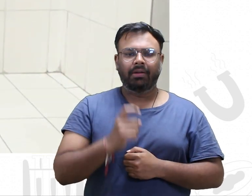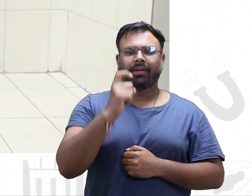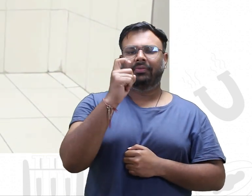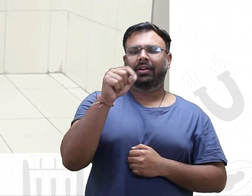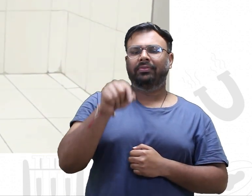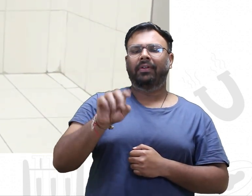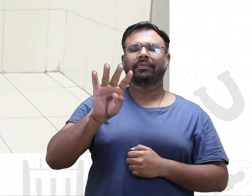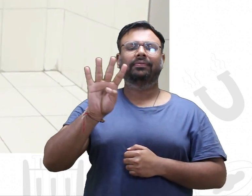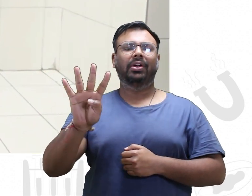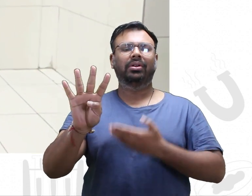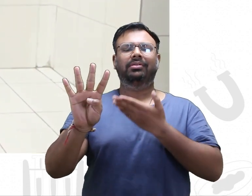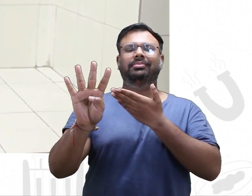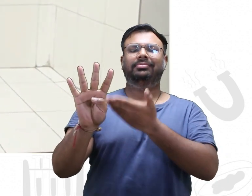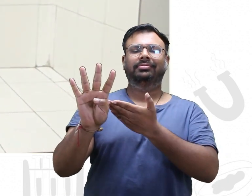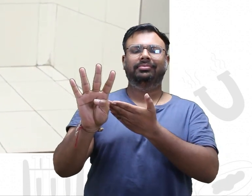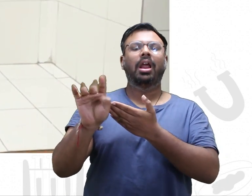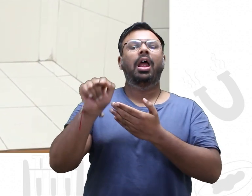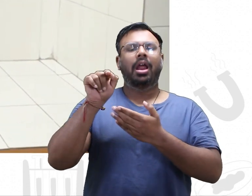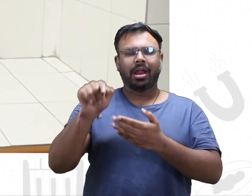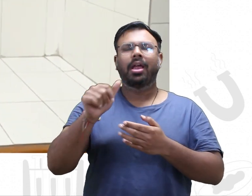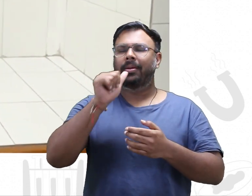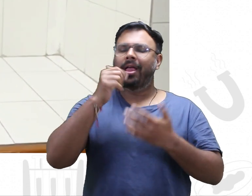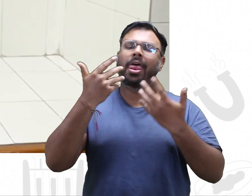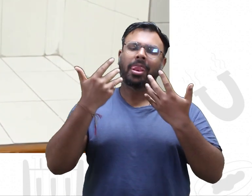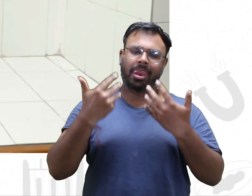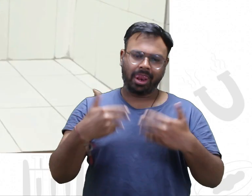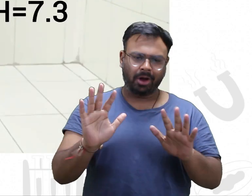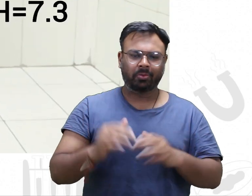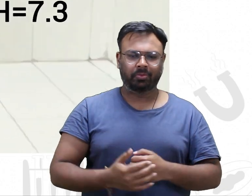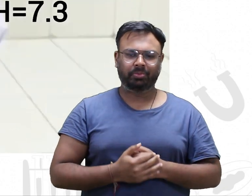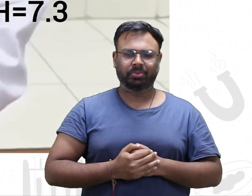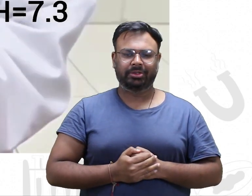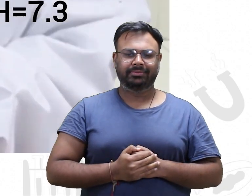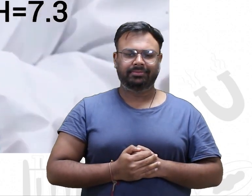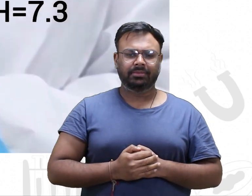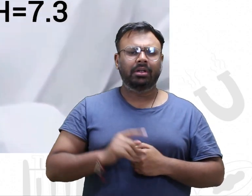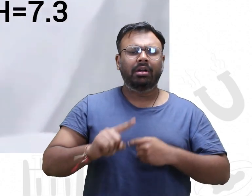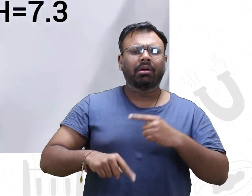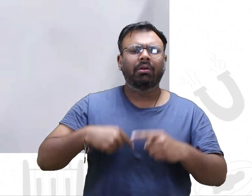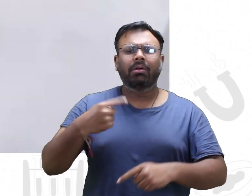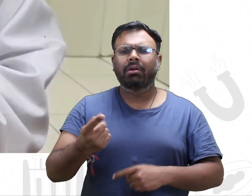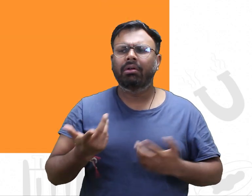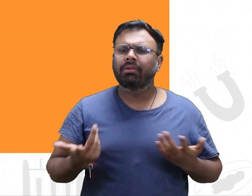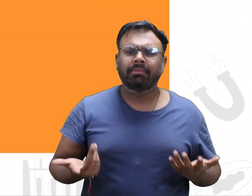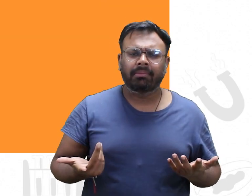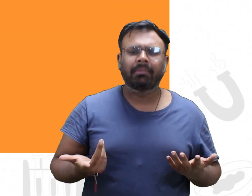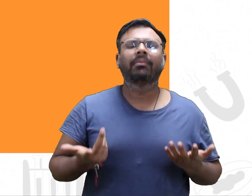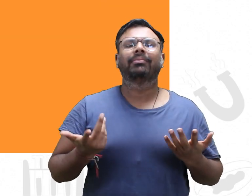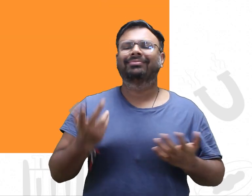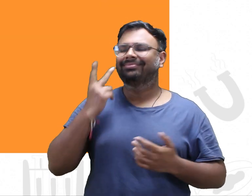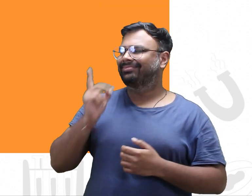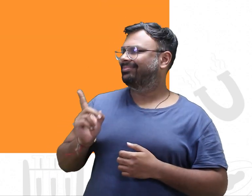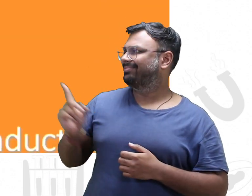a pH of near 7.4, which is within the acceptable range of drinking water. Next,